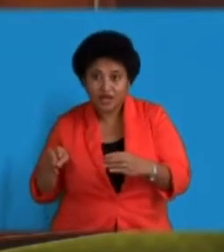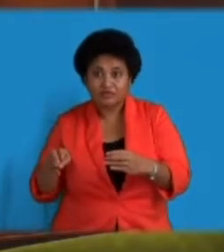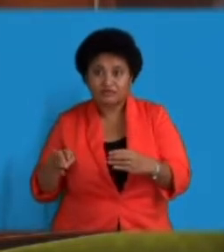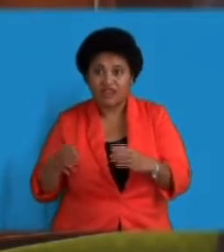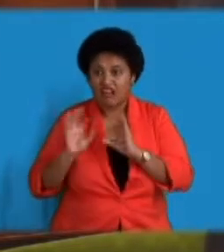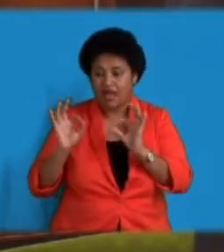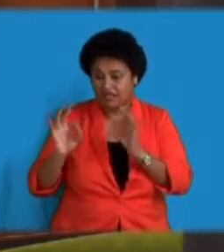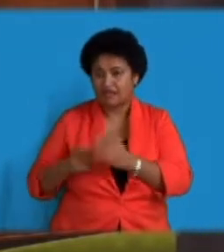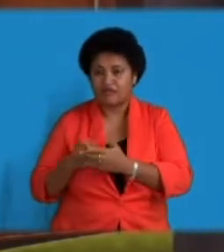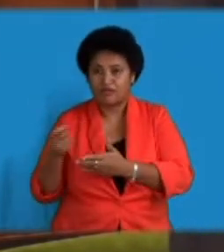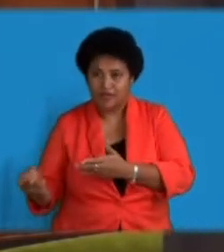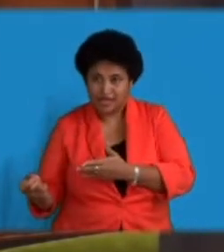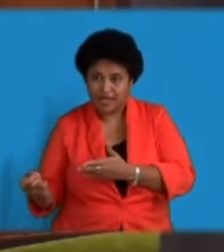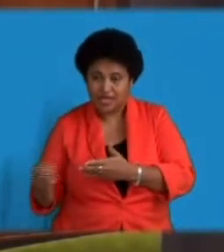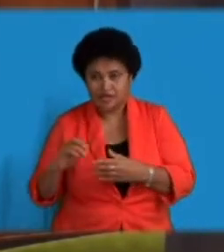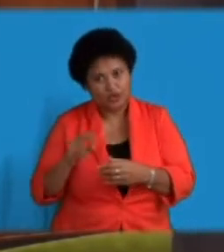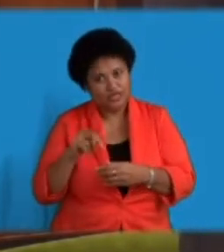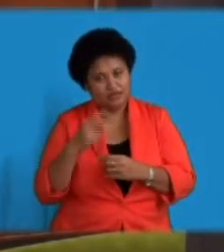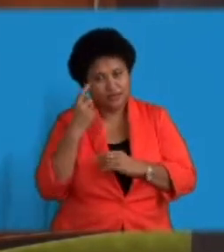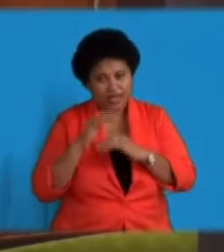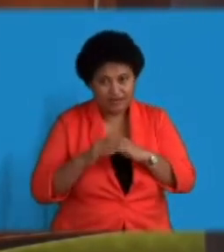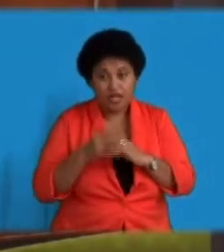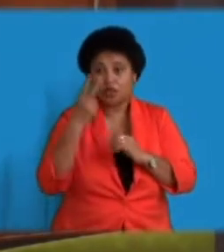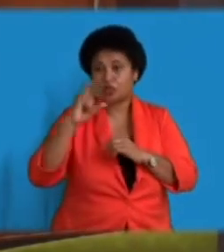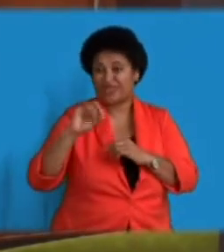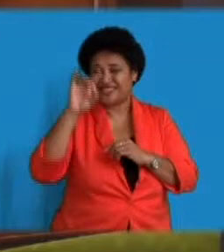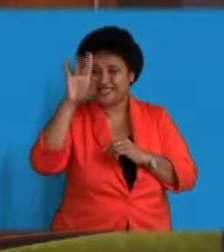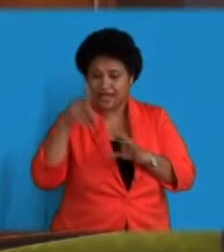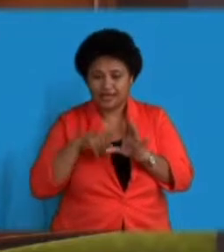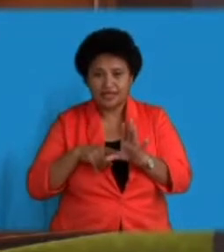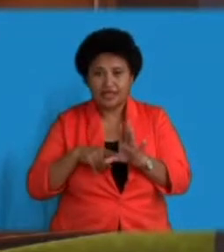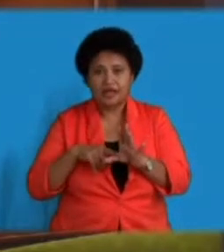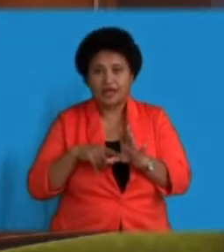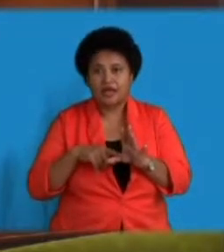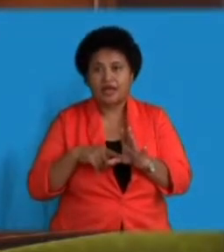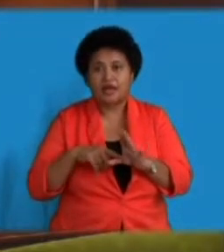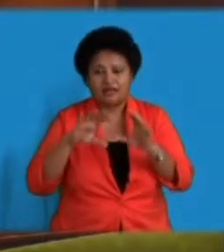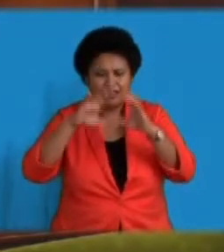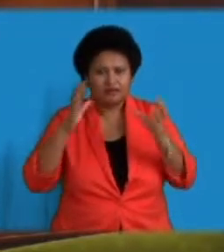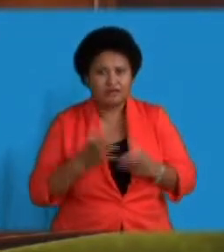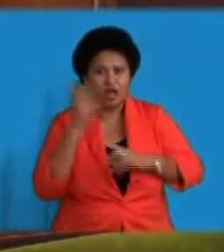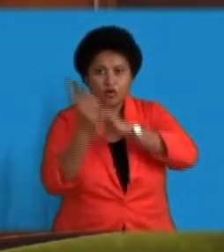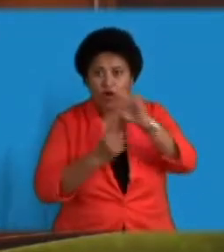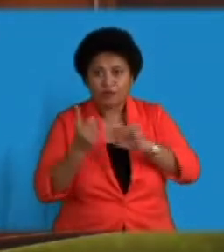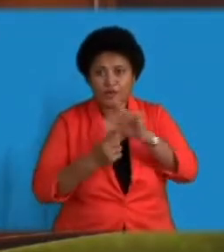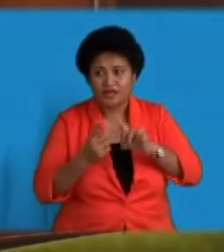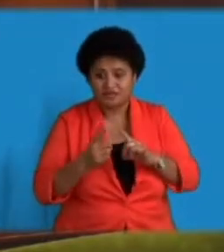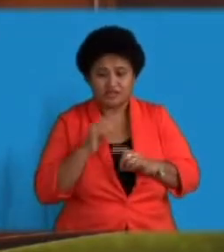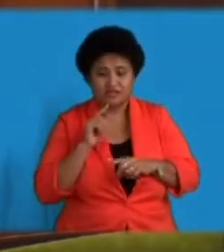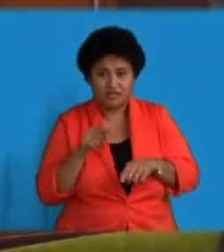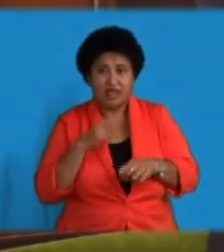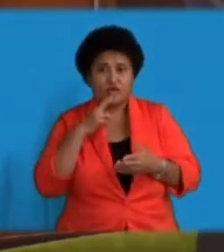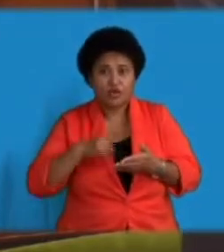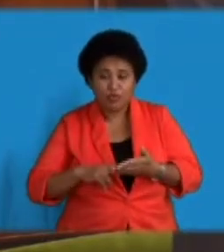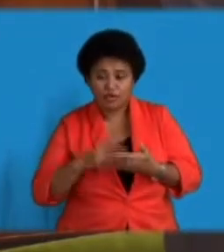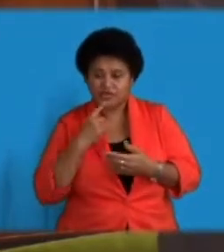and in 2010, the World Economic Forum pointed to NCD as the most severe threat to economic development. Given the increasing